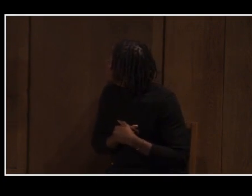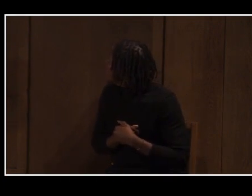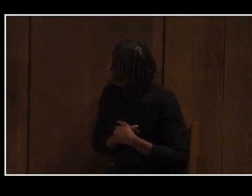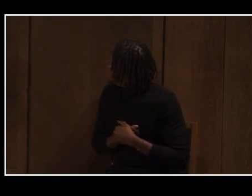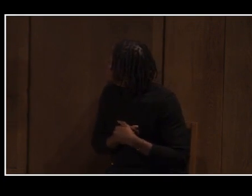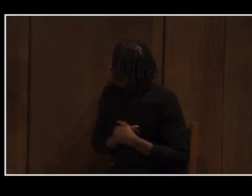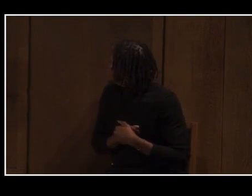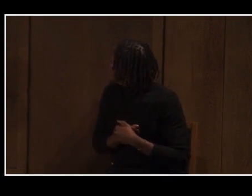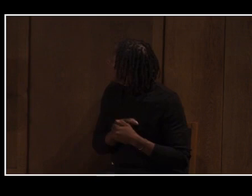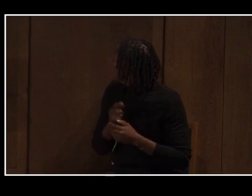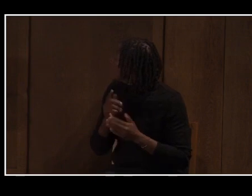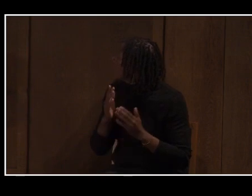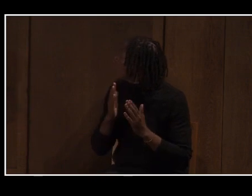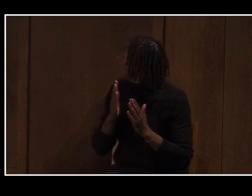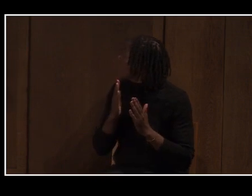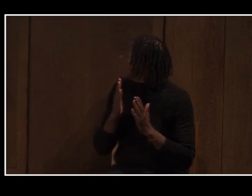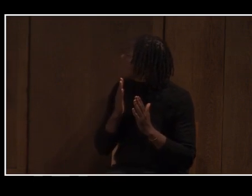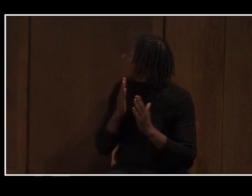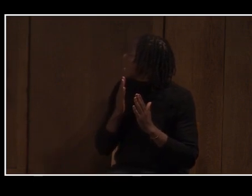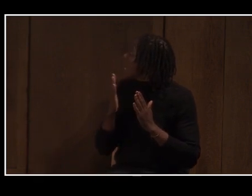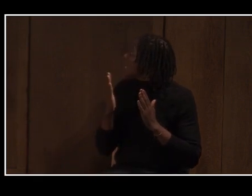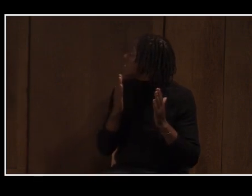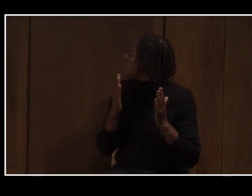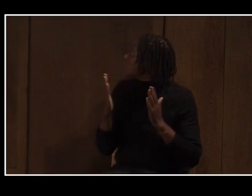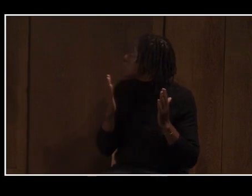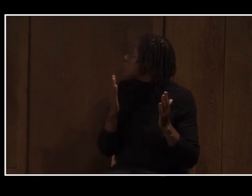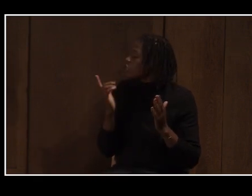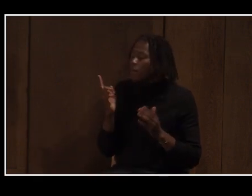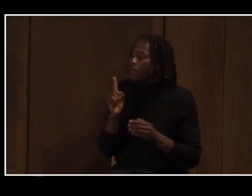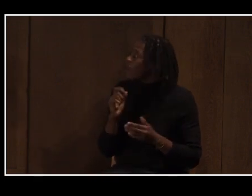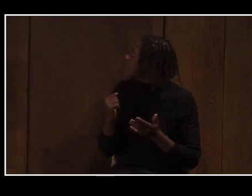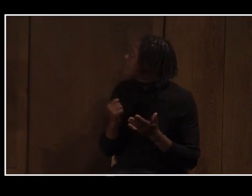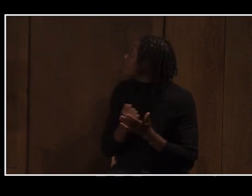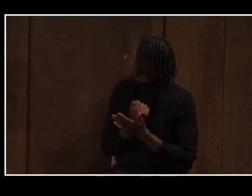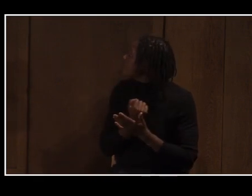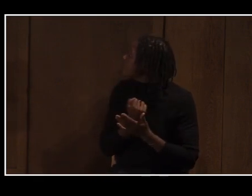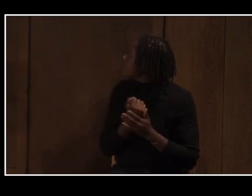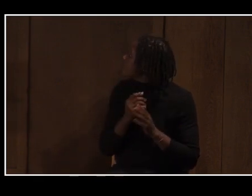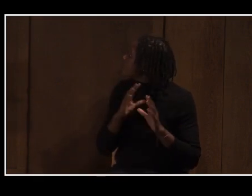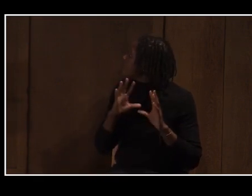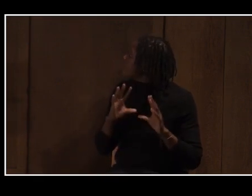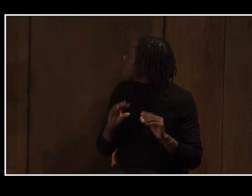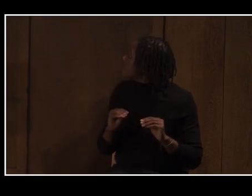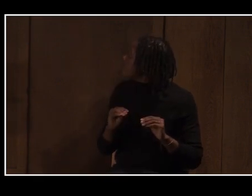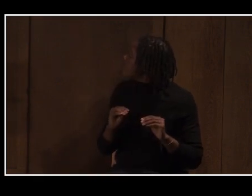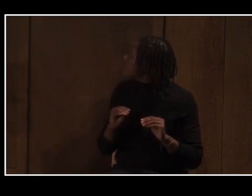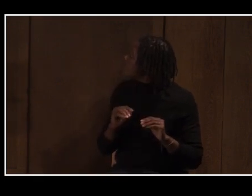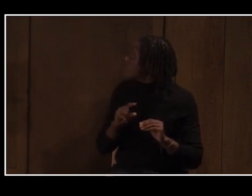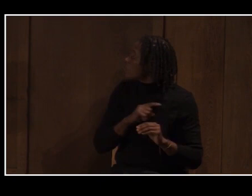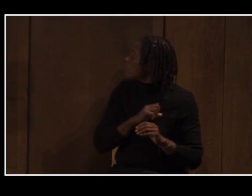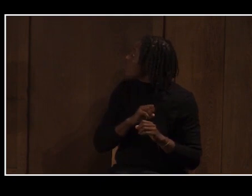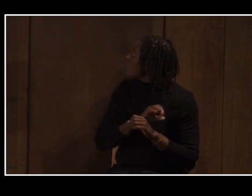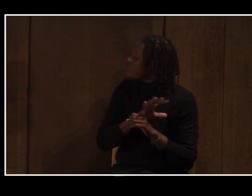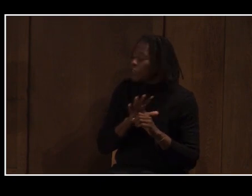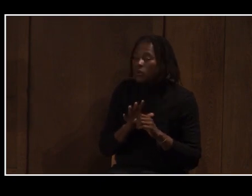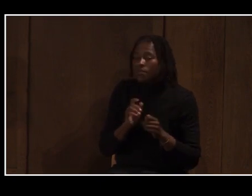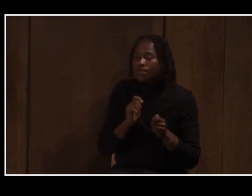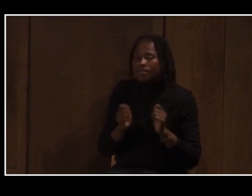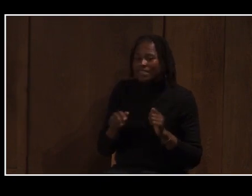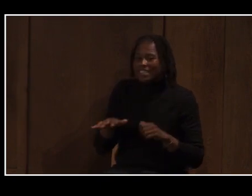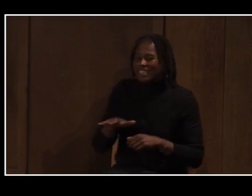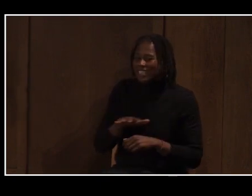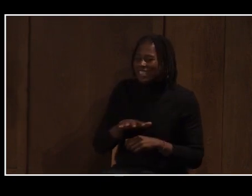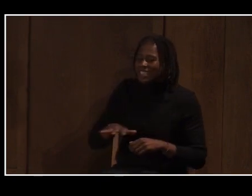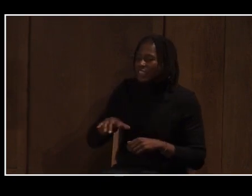This is an exhibition that was closed due to COVID, so it became a space for doctors and health workers and frontline